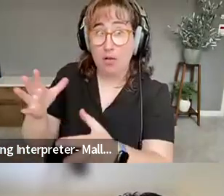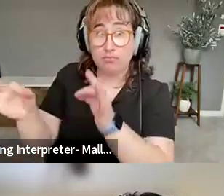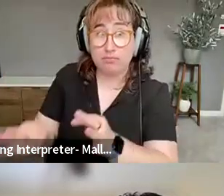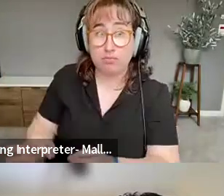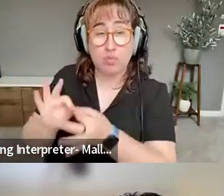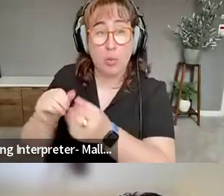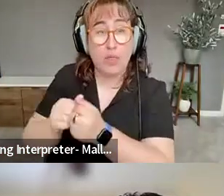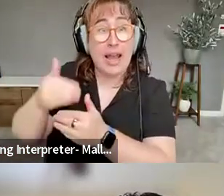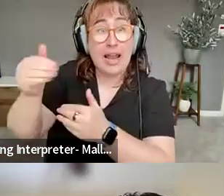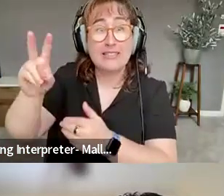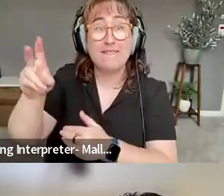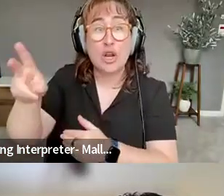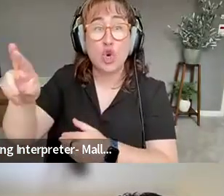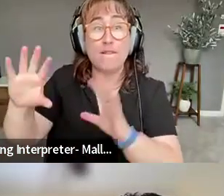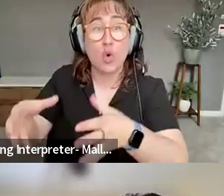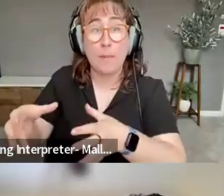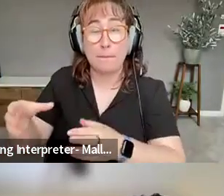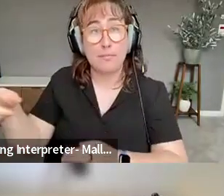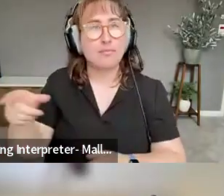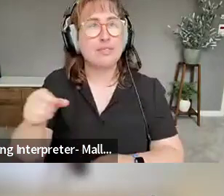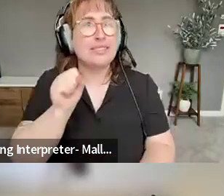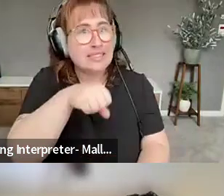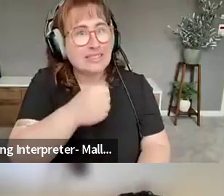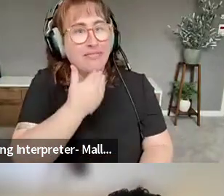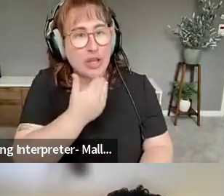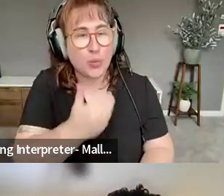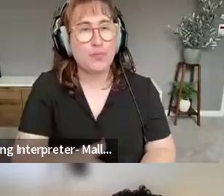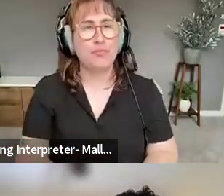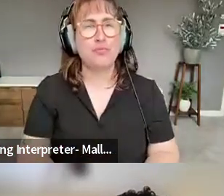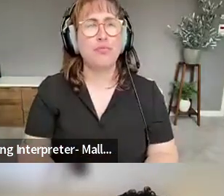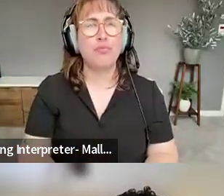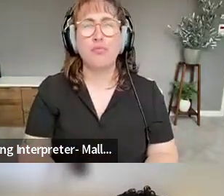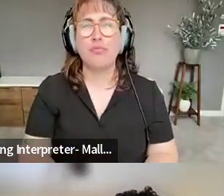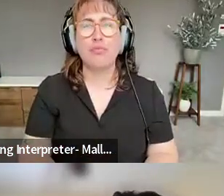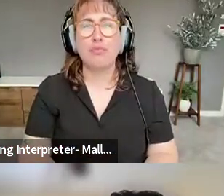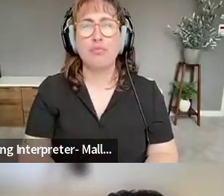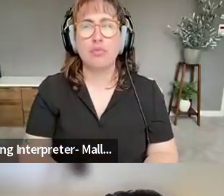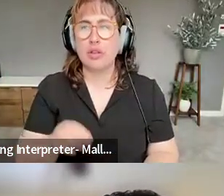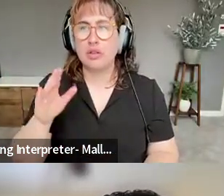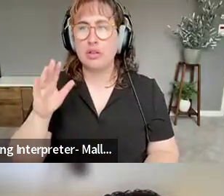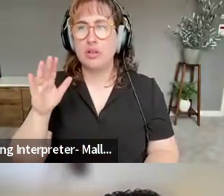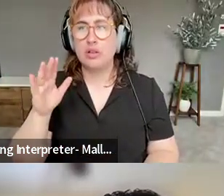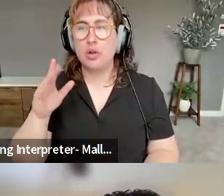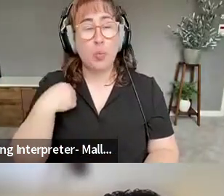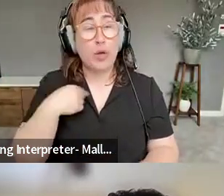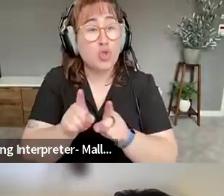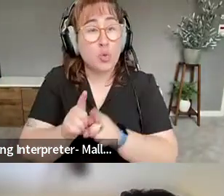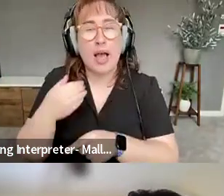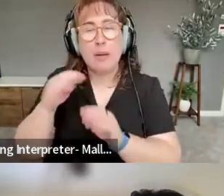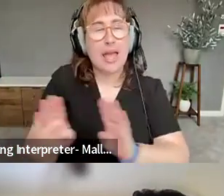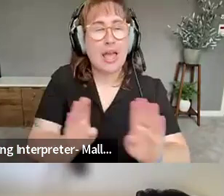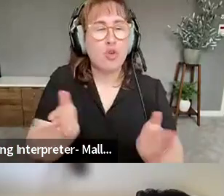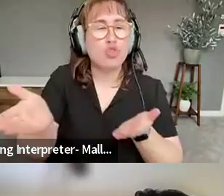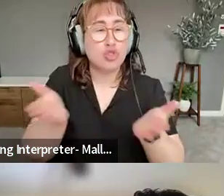next vendor forum we have coming. Yes, thank you, Jordan. We also have a behavior